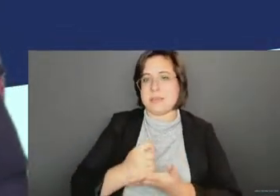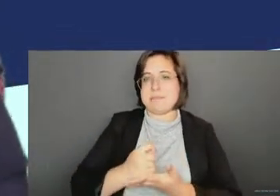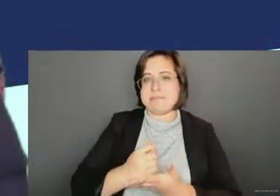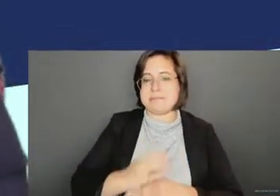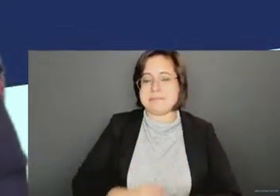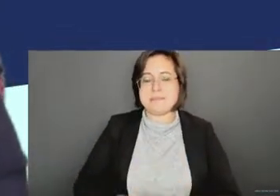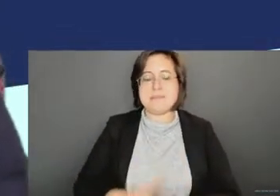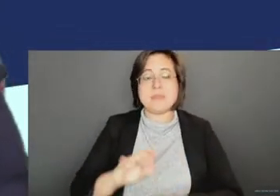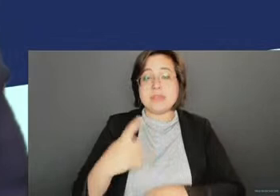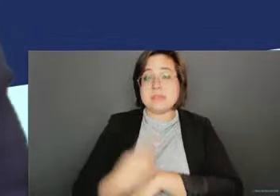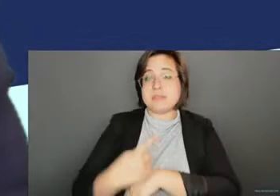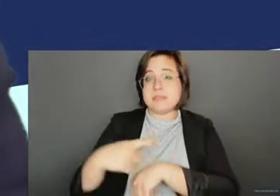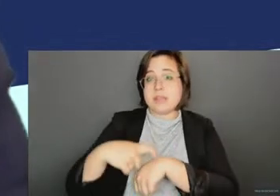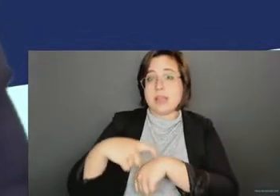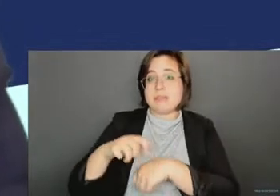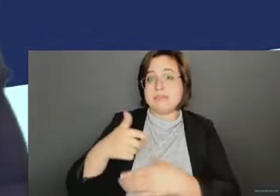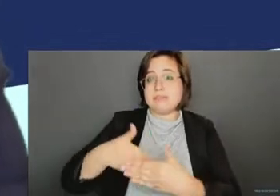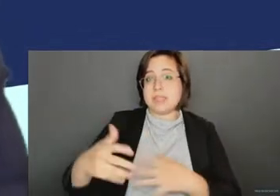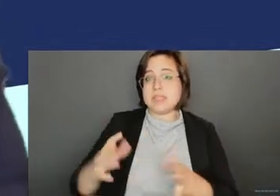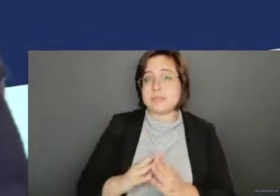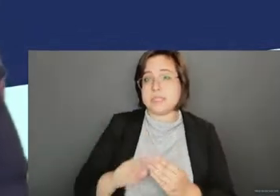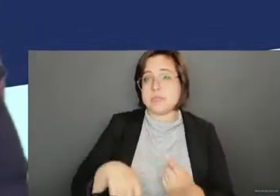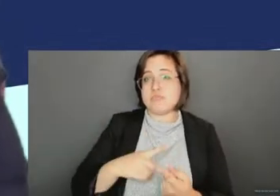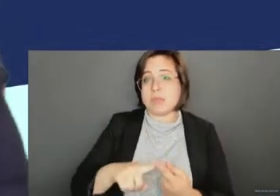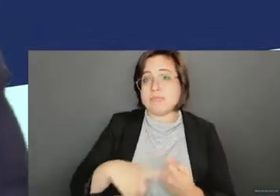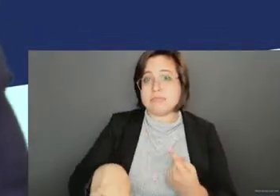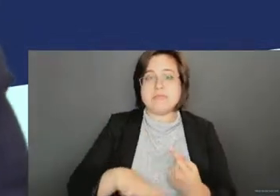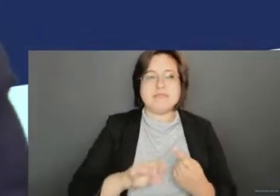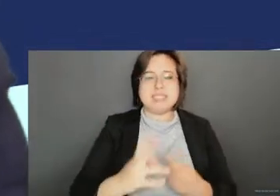The date and time of the next meeting are provided